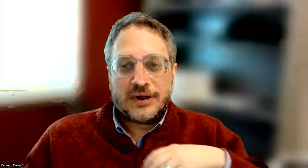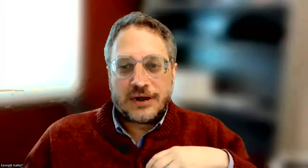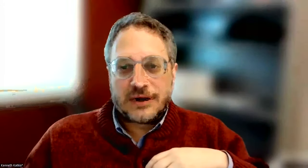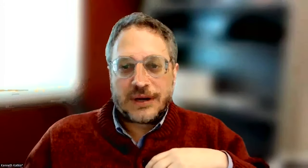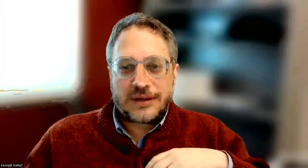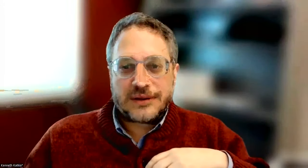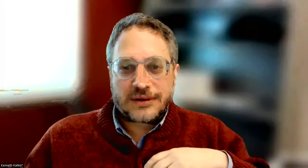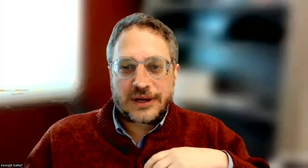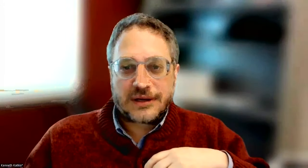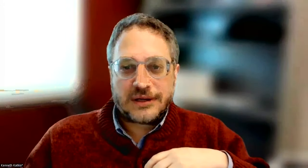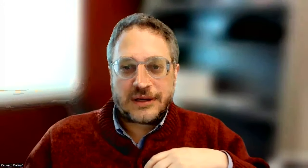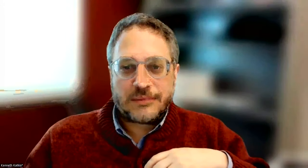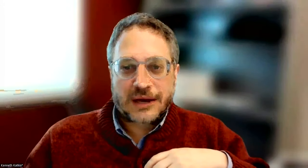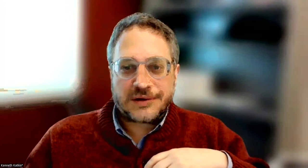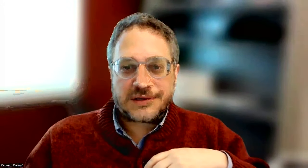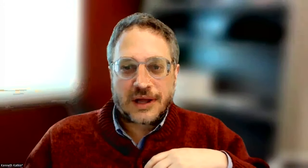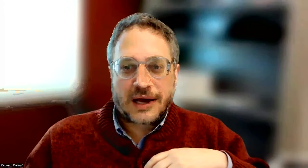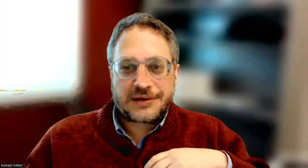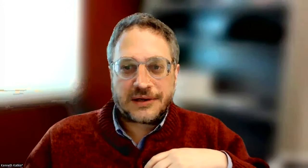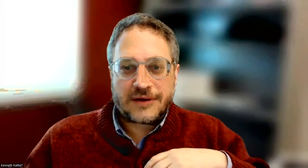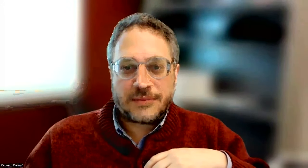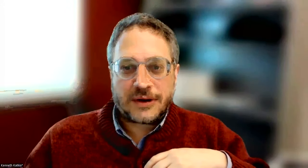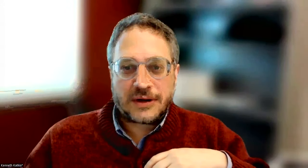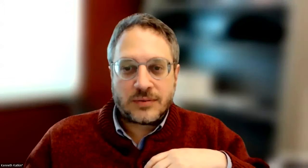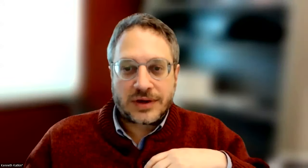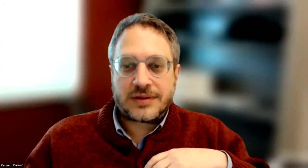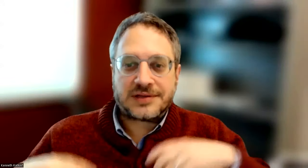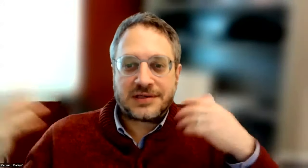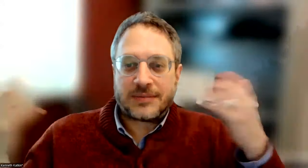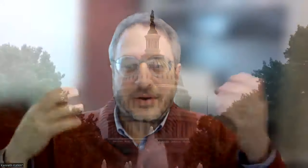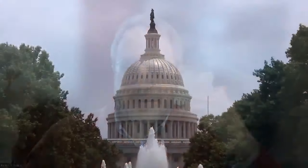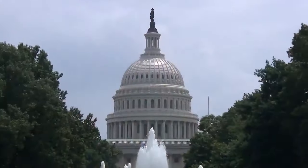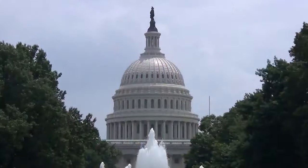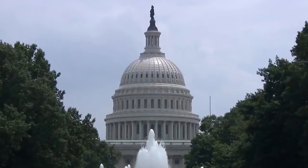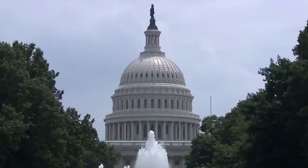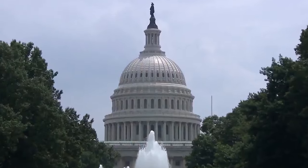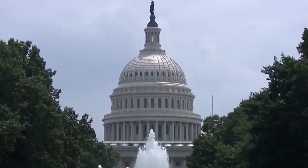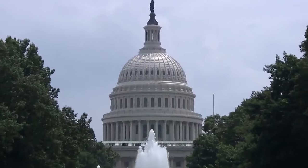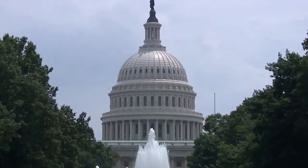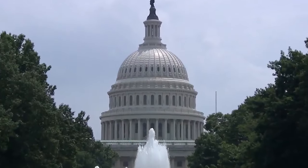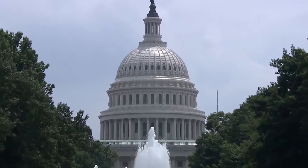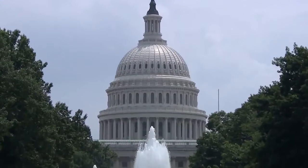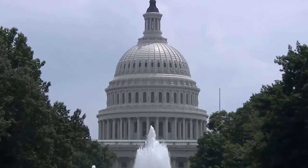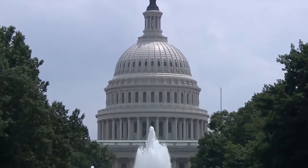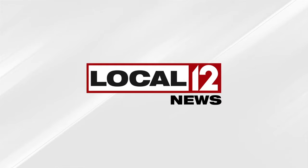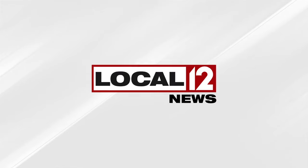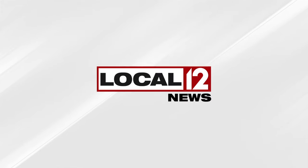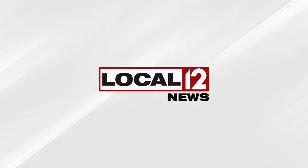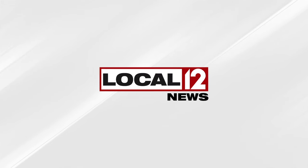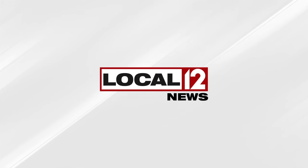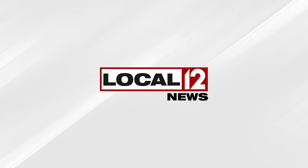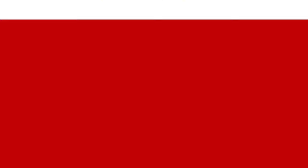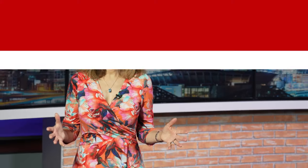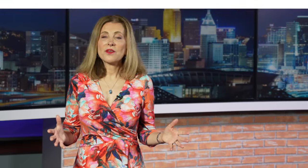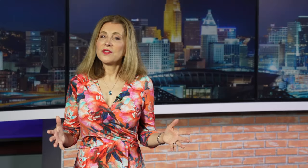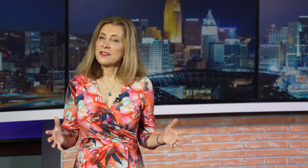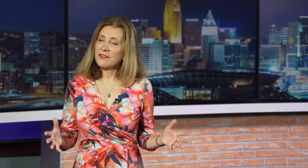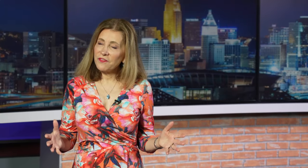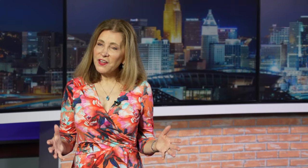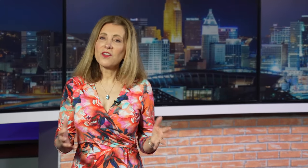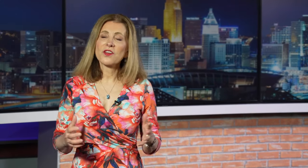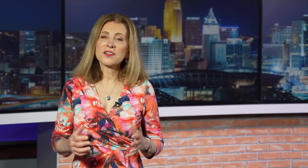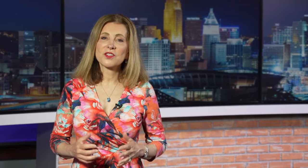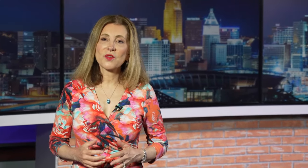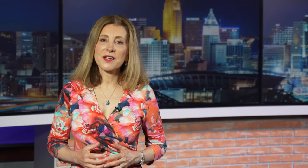state. On the other hand, it matters a lot to everybody, whether that's a Democrat or a Republican. From breaking news